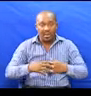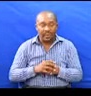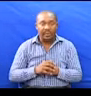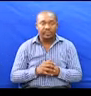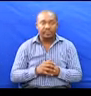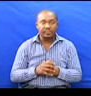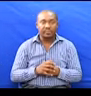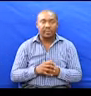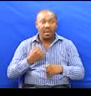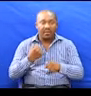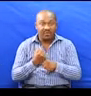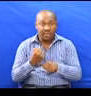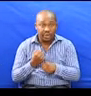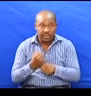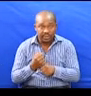Functions